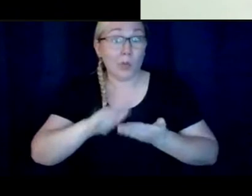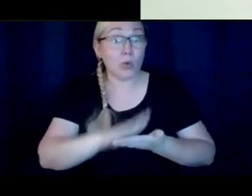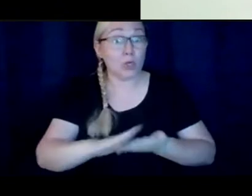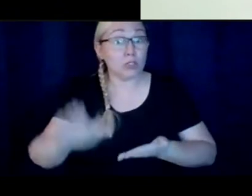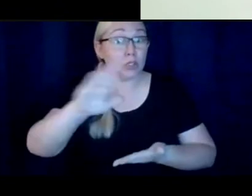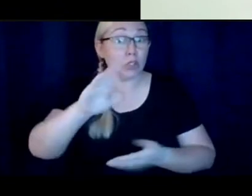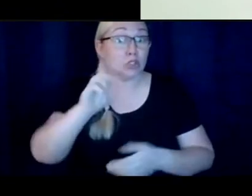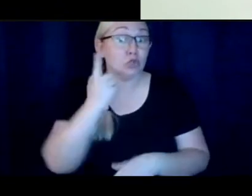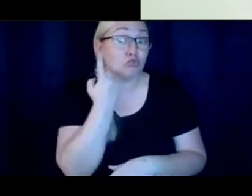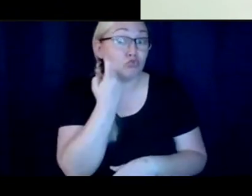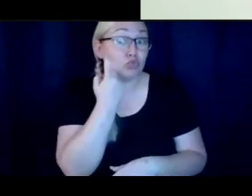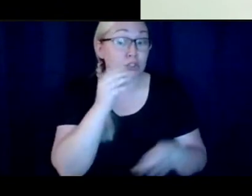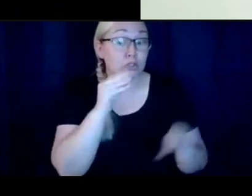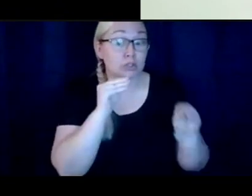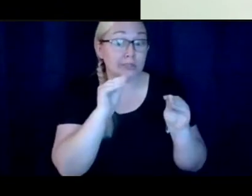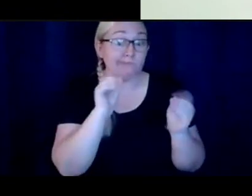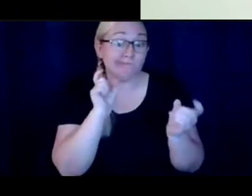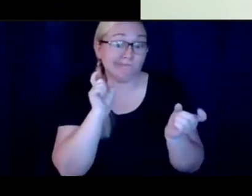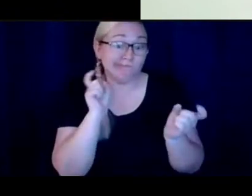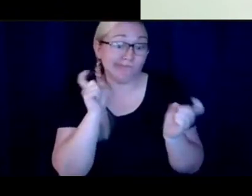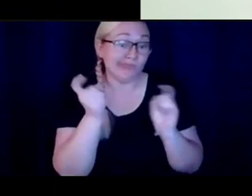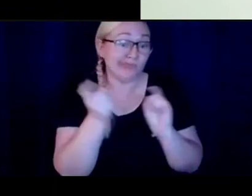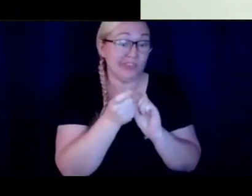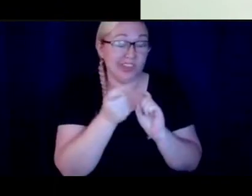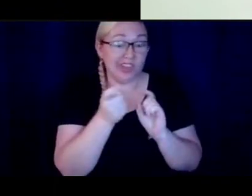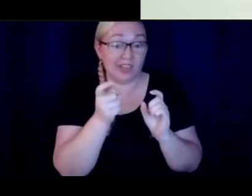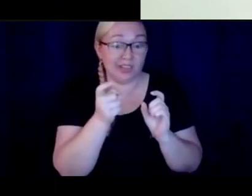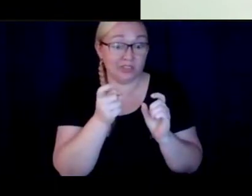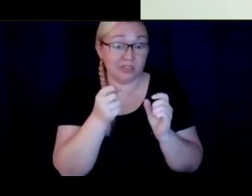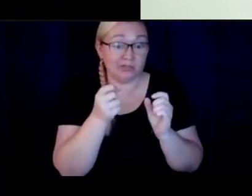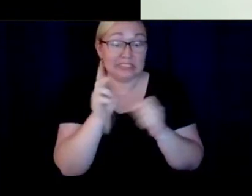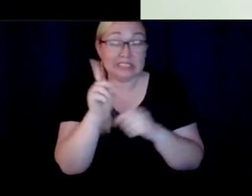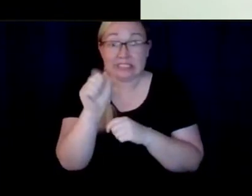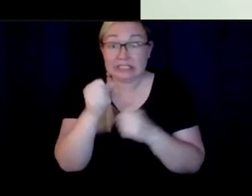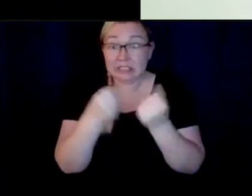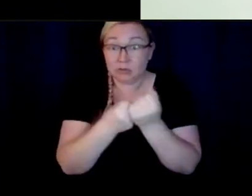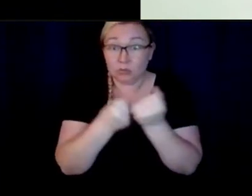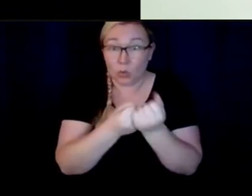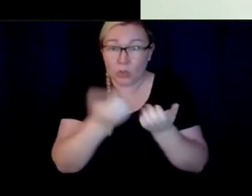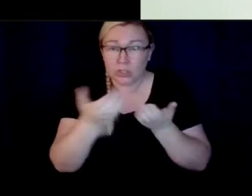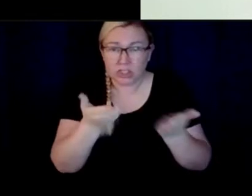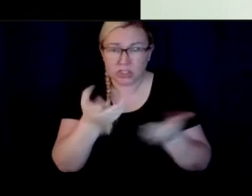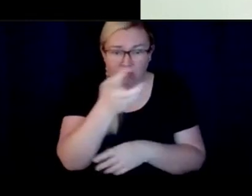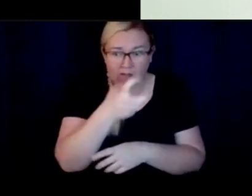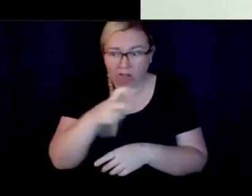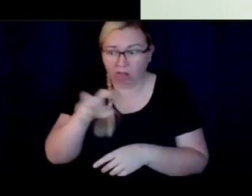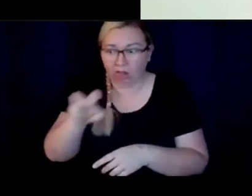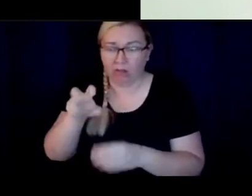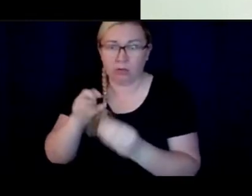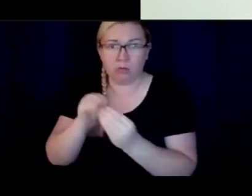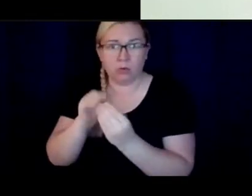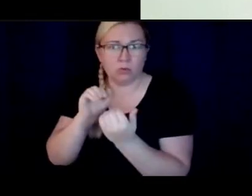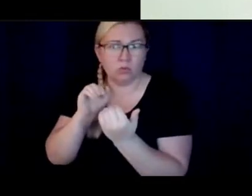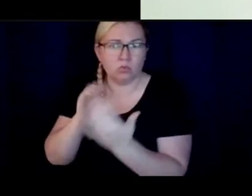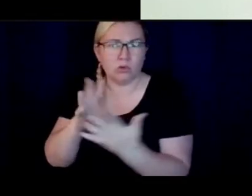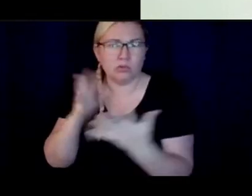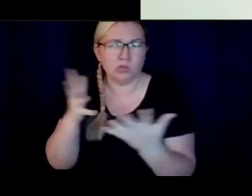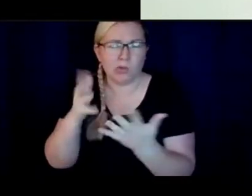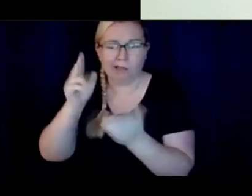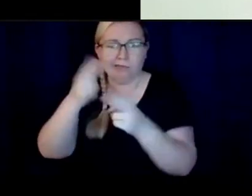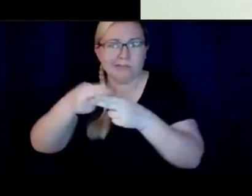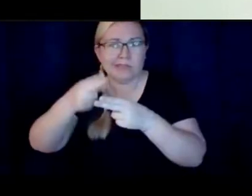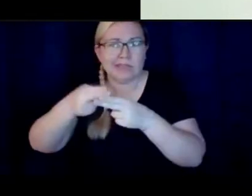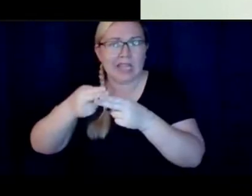recently moved away from disability support services and changed the name of our center